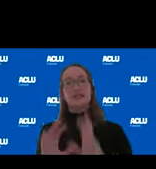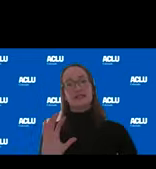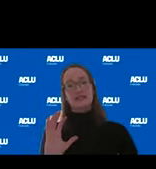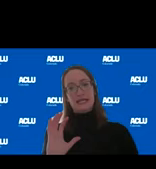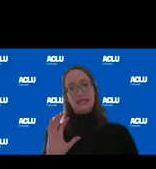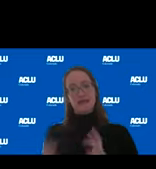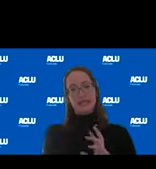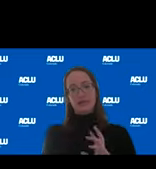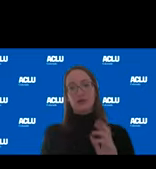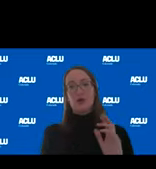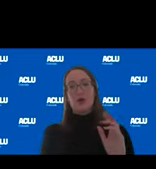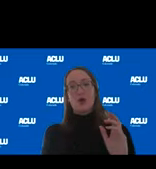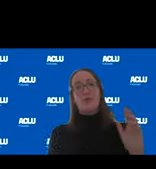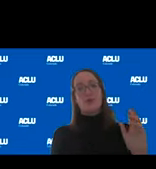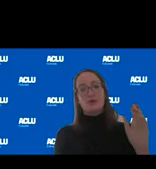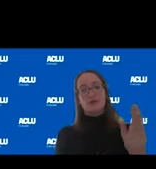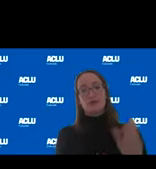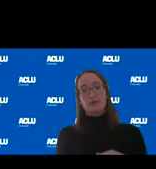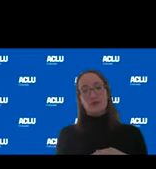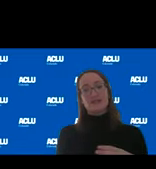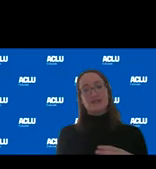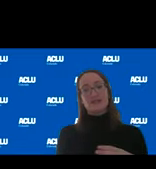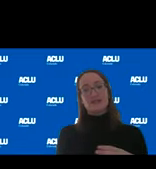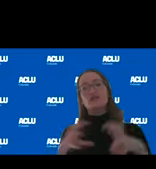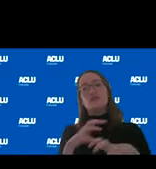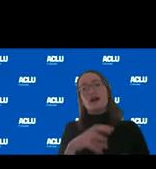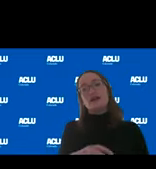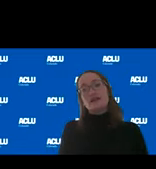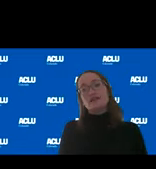federal and state level. So we'll review those and then